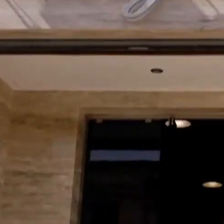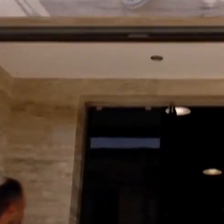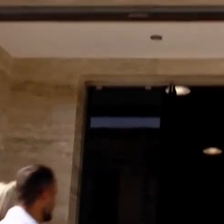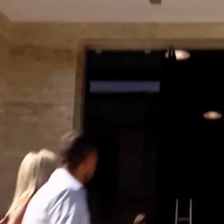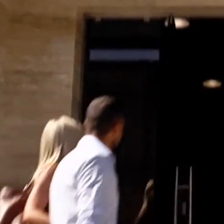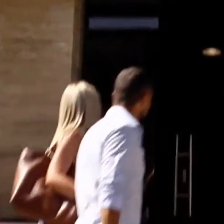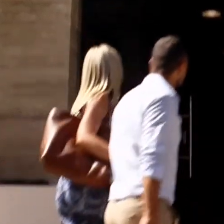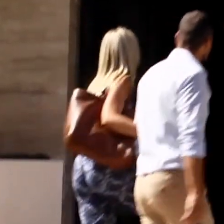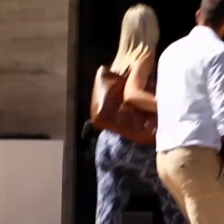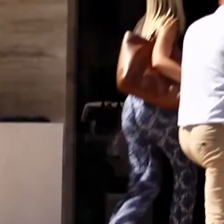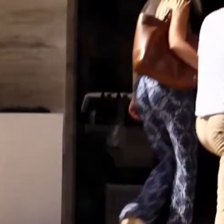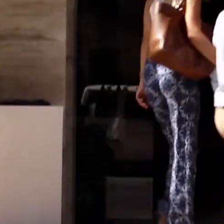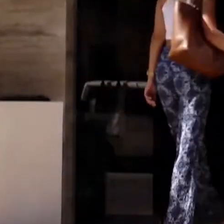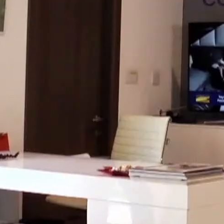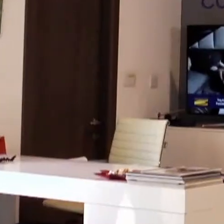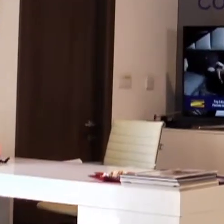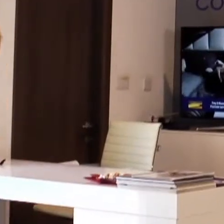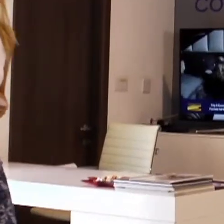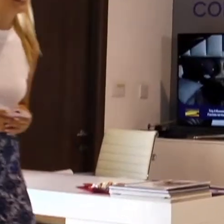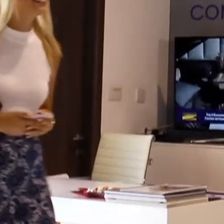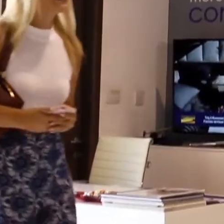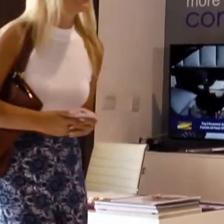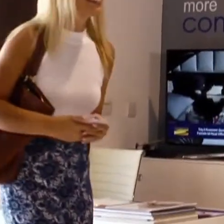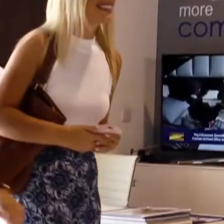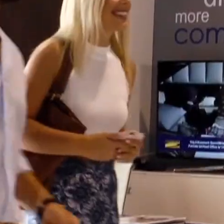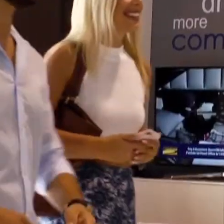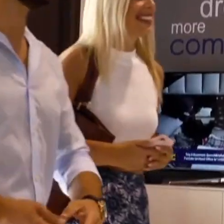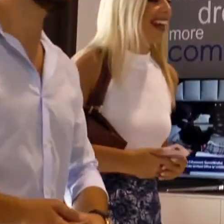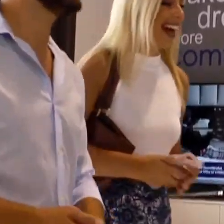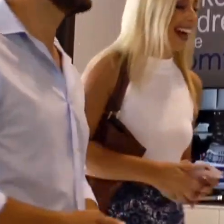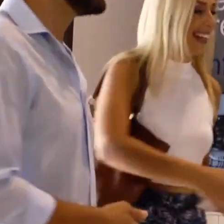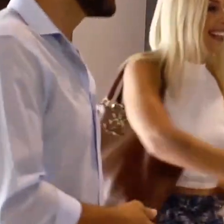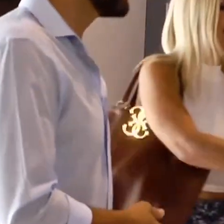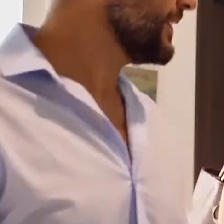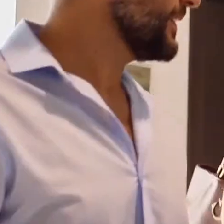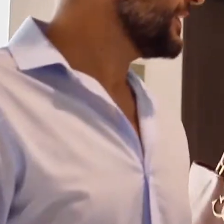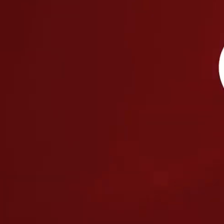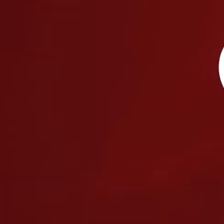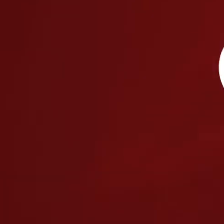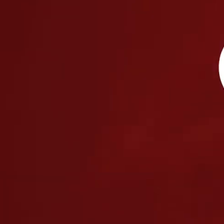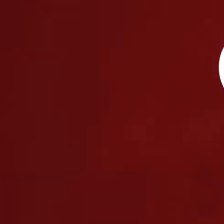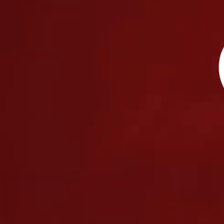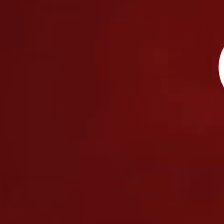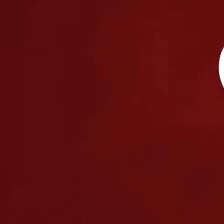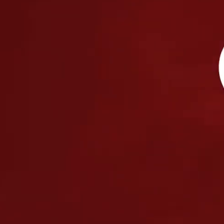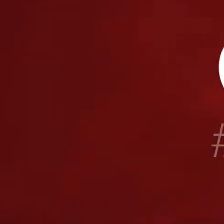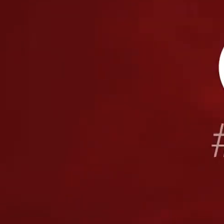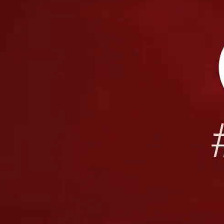When you buy a royalty mattress, you